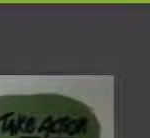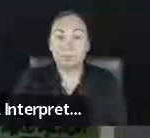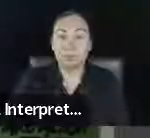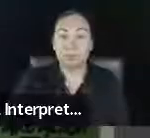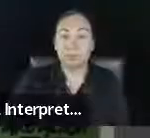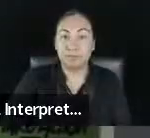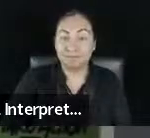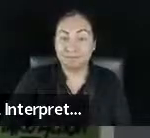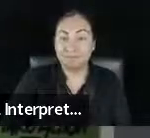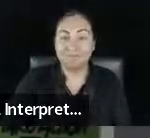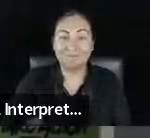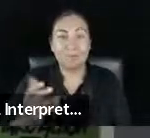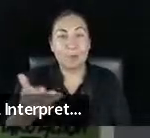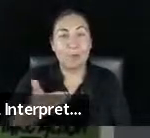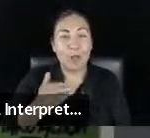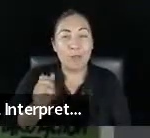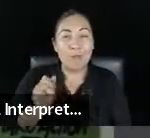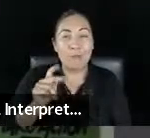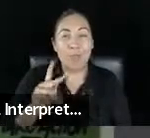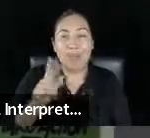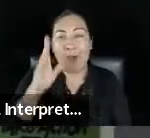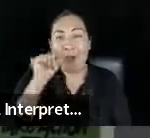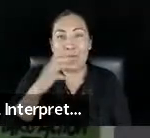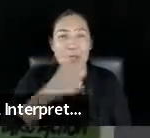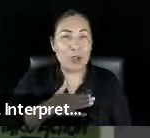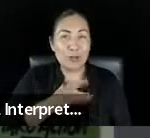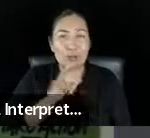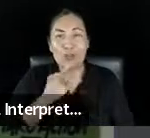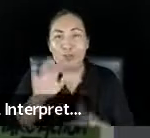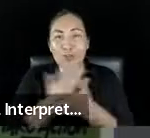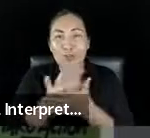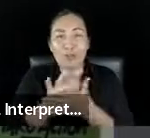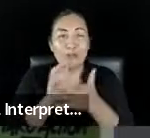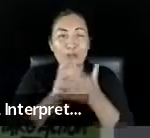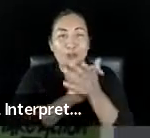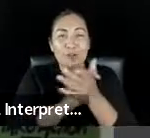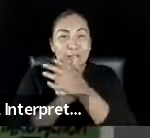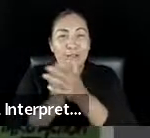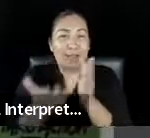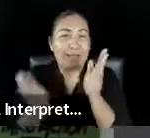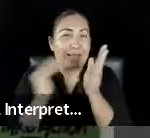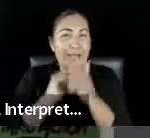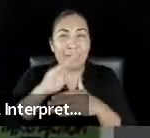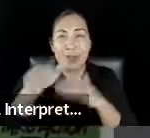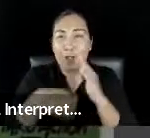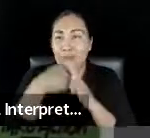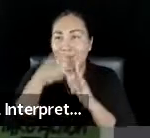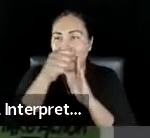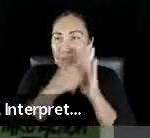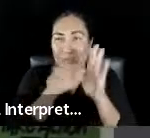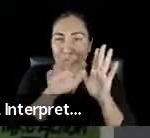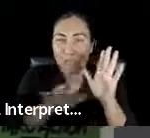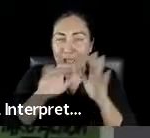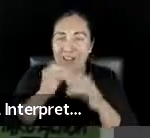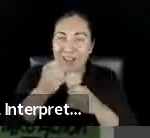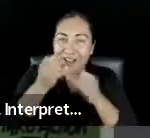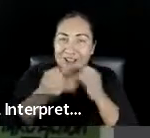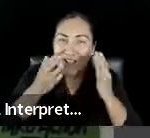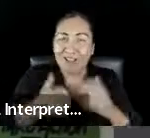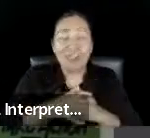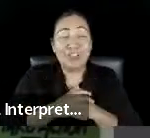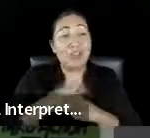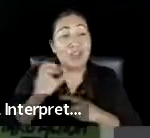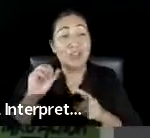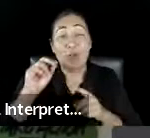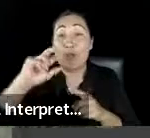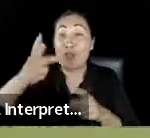All right, welcome back, and hope you enjoyed those films. Congratulations again to all of our statewide finalists. On that note,